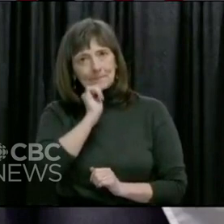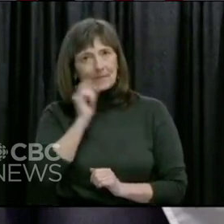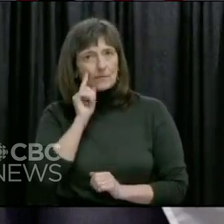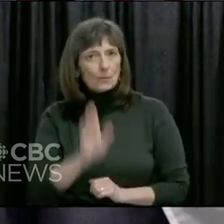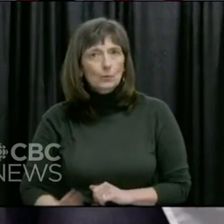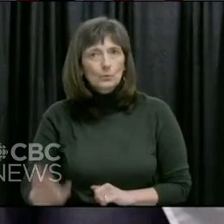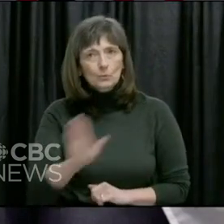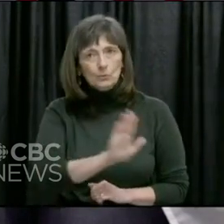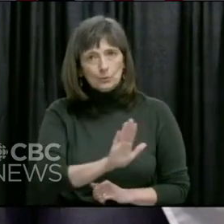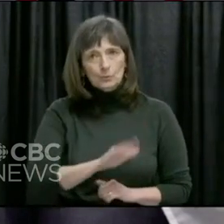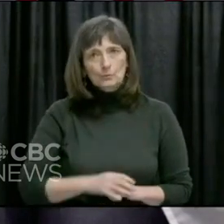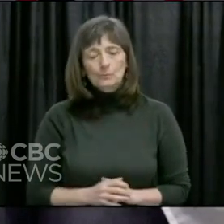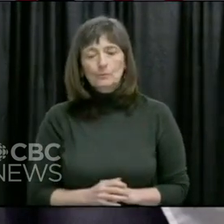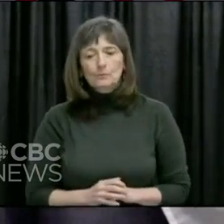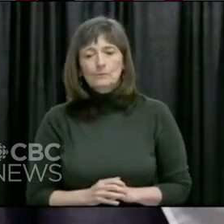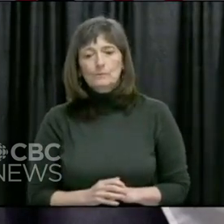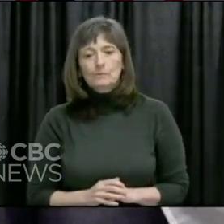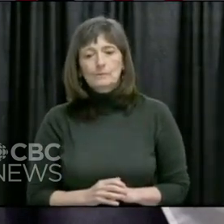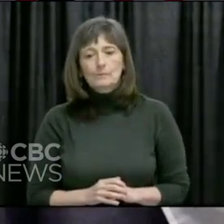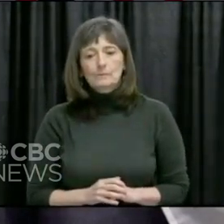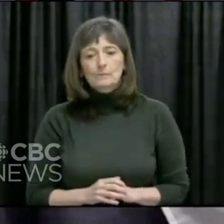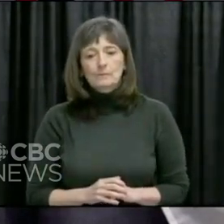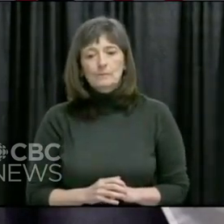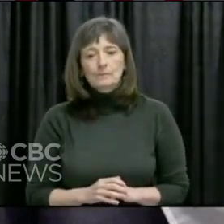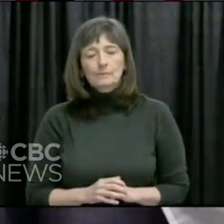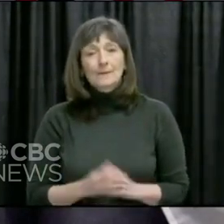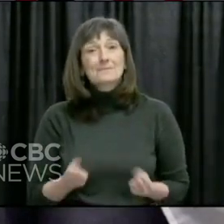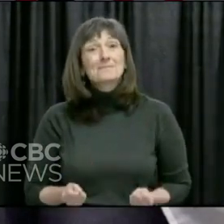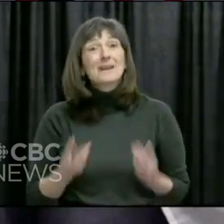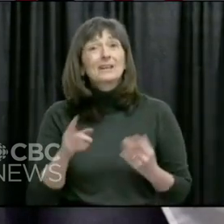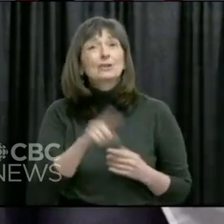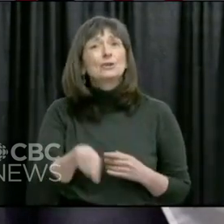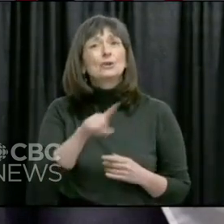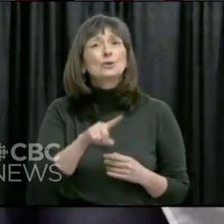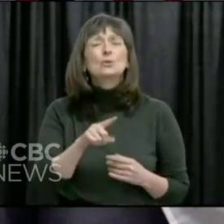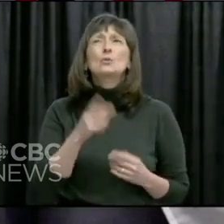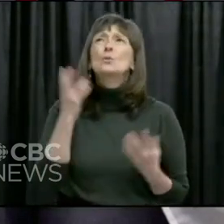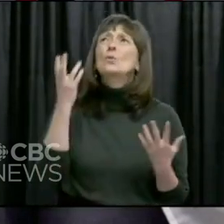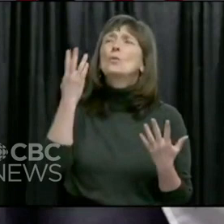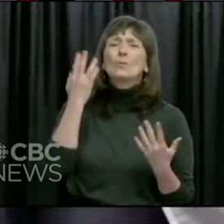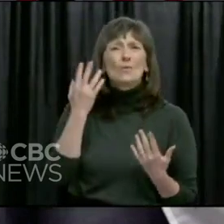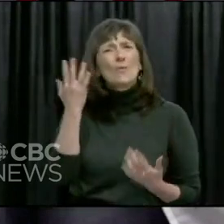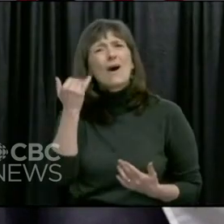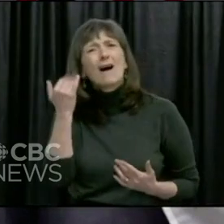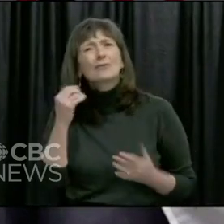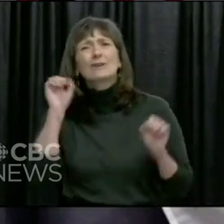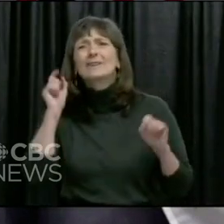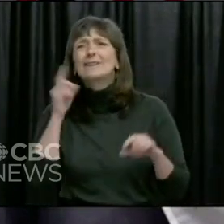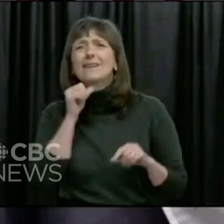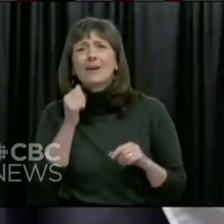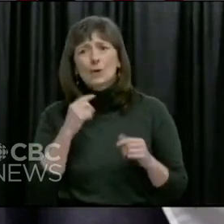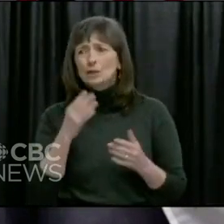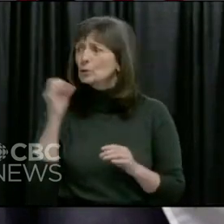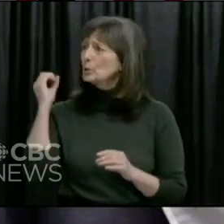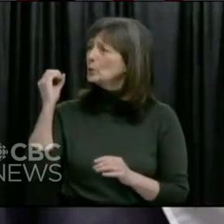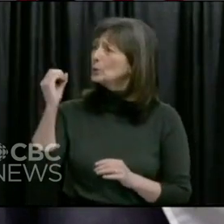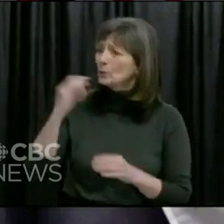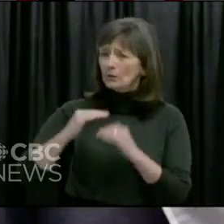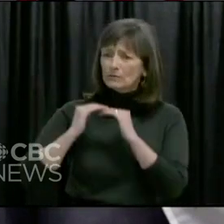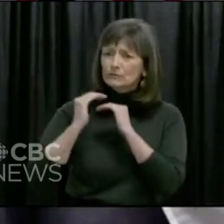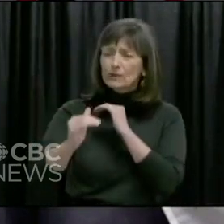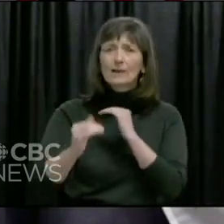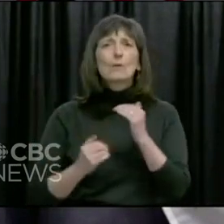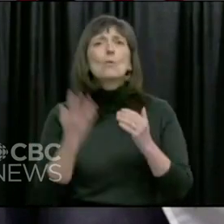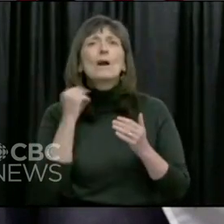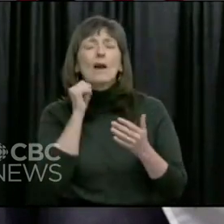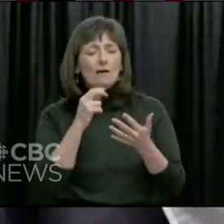we are all experiencing at this time. And I know many are wondering, why can't we move through the level faster, given that we've had no cases for so